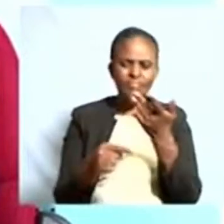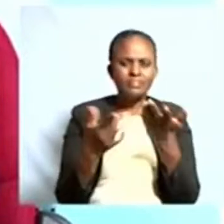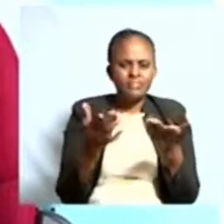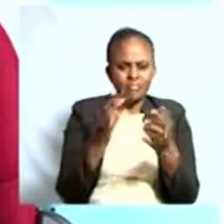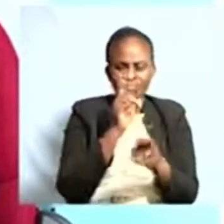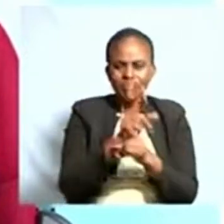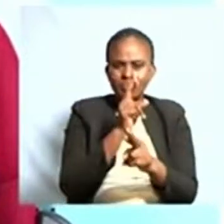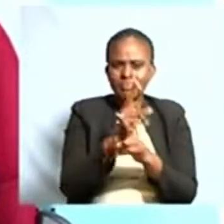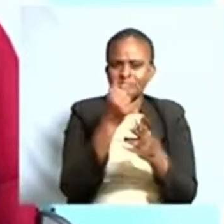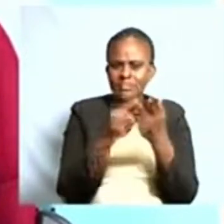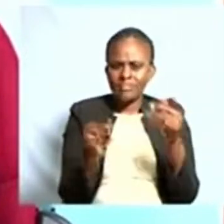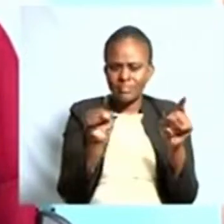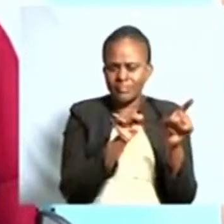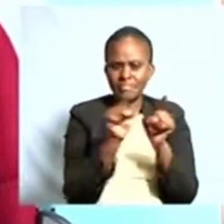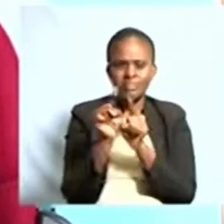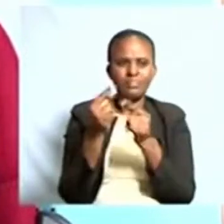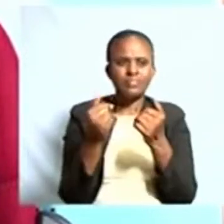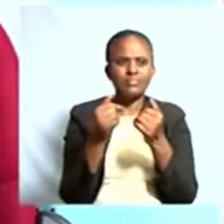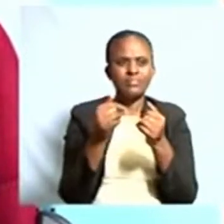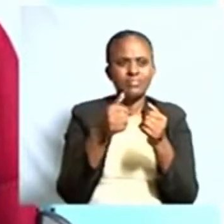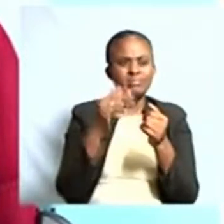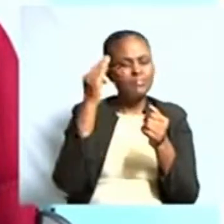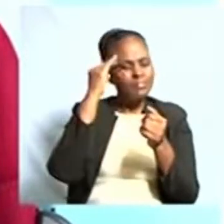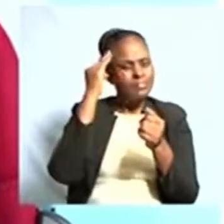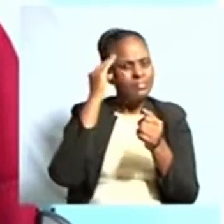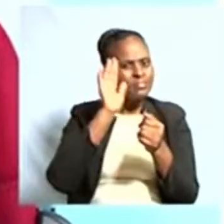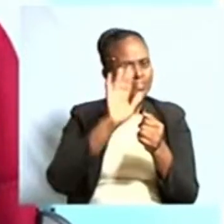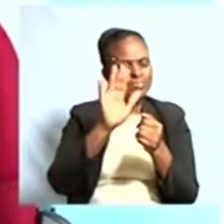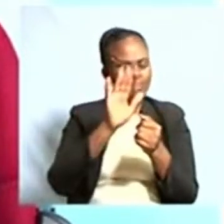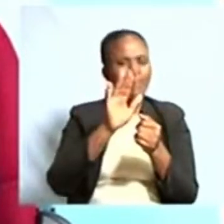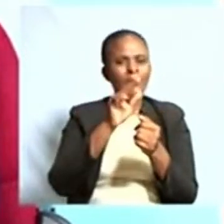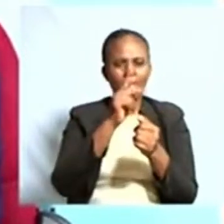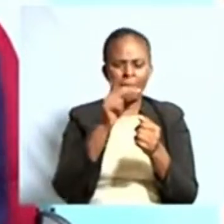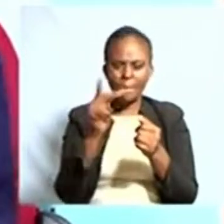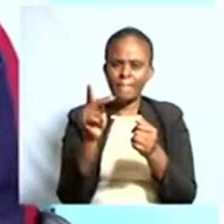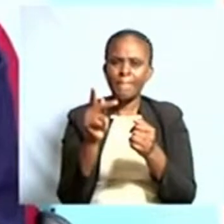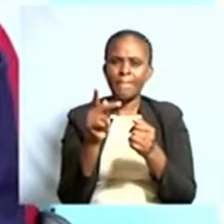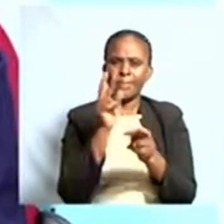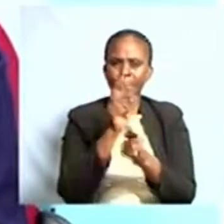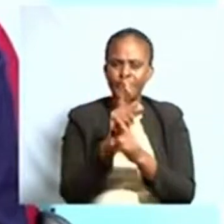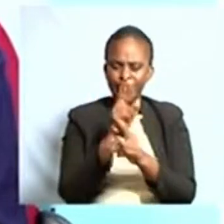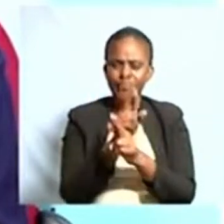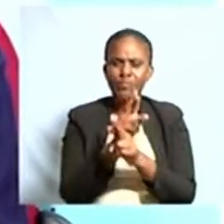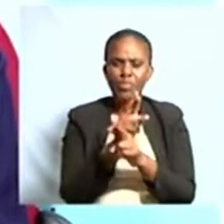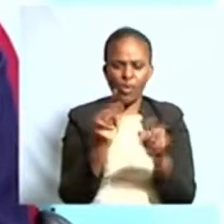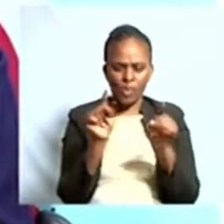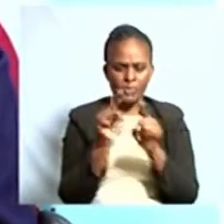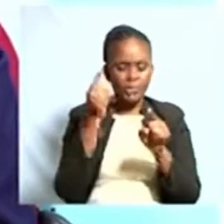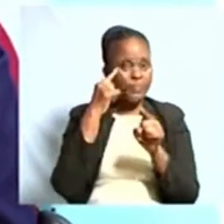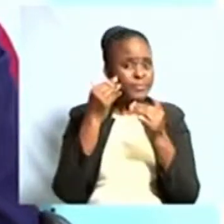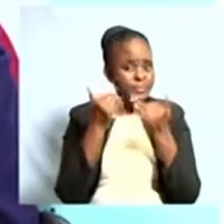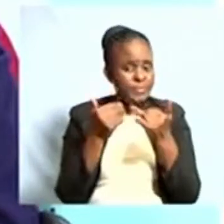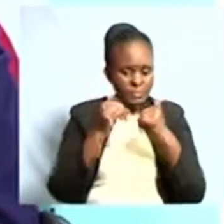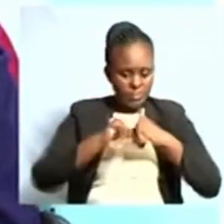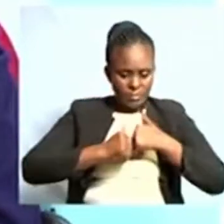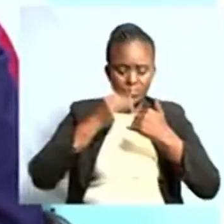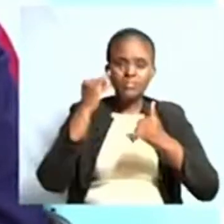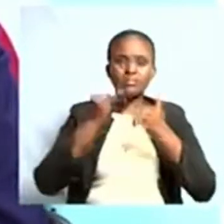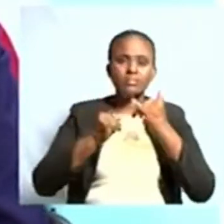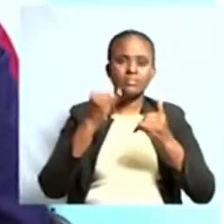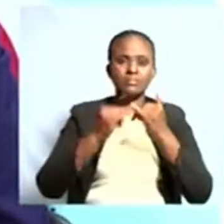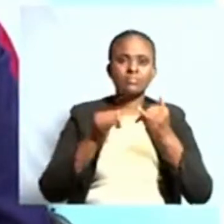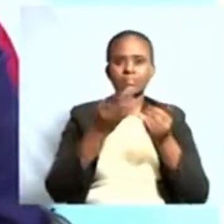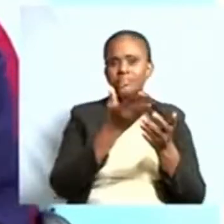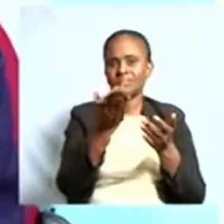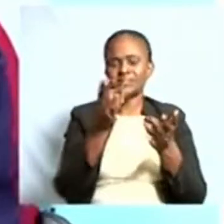these rights are and also know your intellectual property rights as well. But for now, we come to the end of